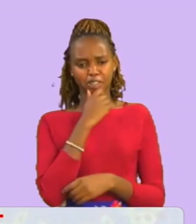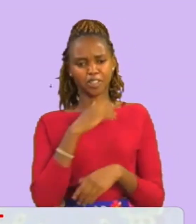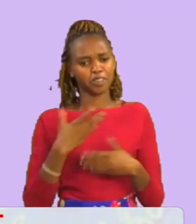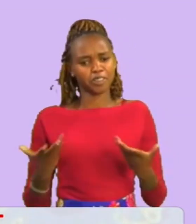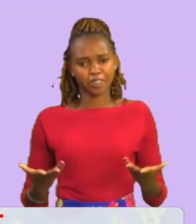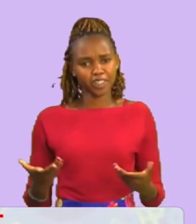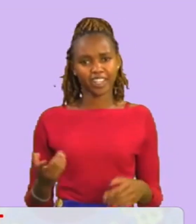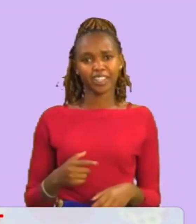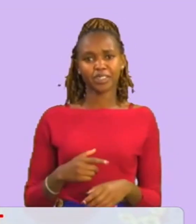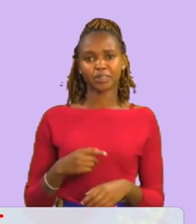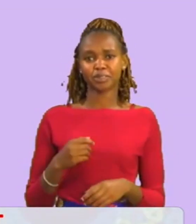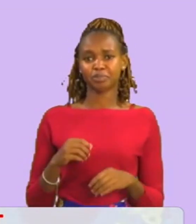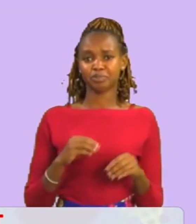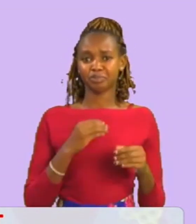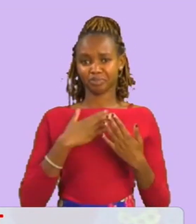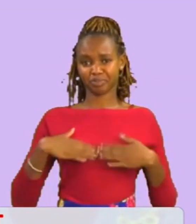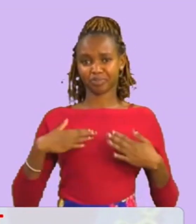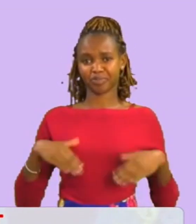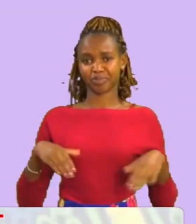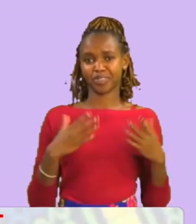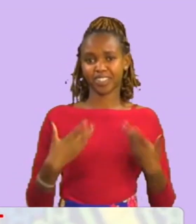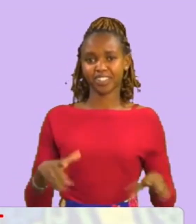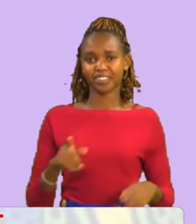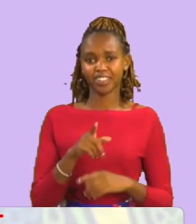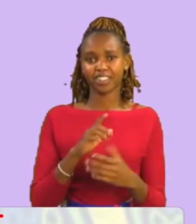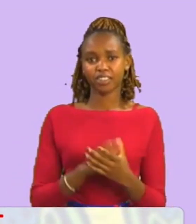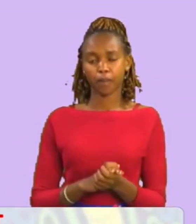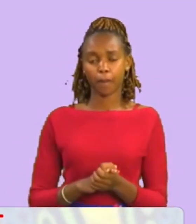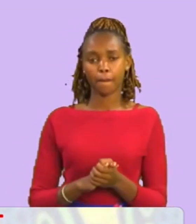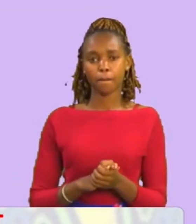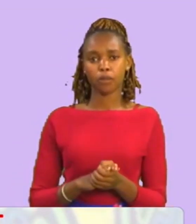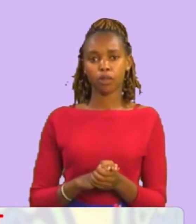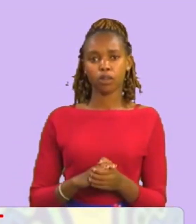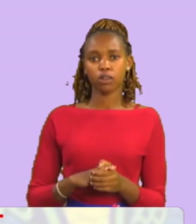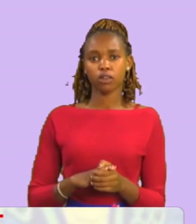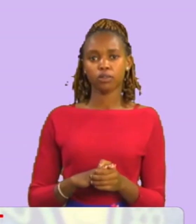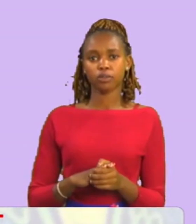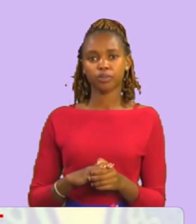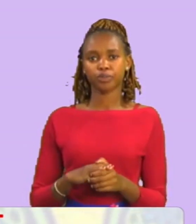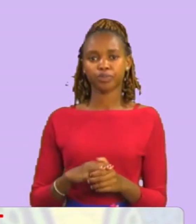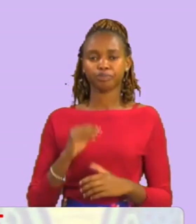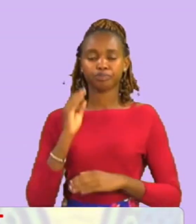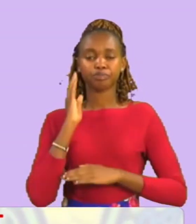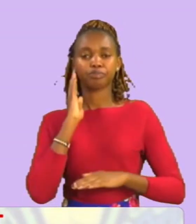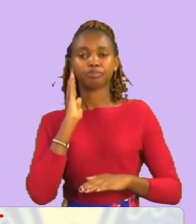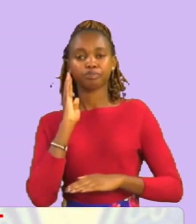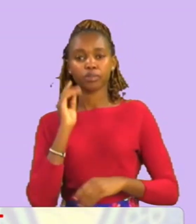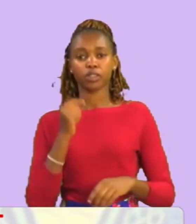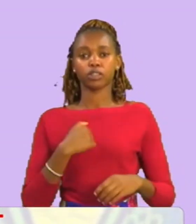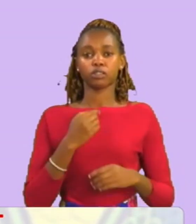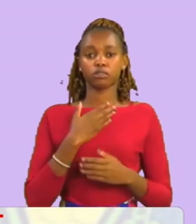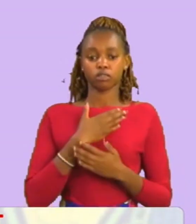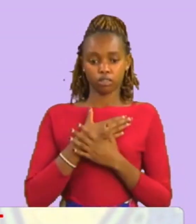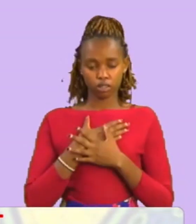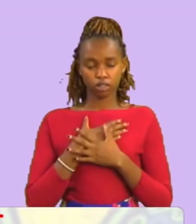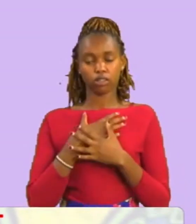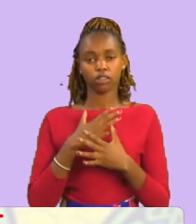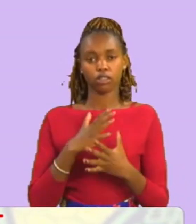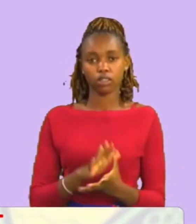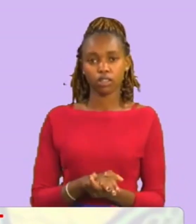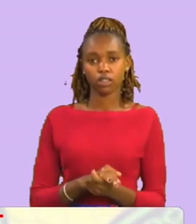happy mtu wangu. Ni January, sasa ni November unawapigia bro ndakuvutia. Smollet. Niko show. Billy